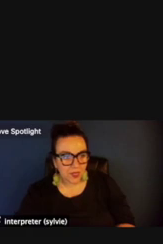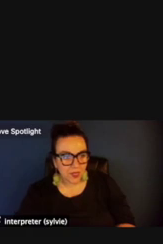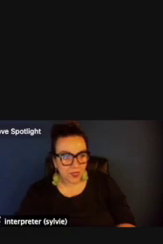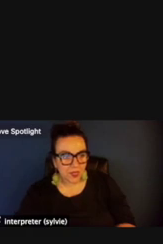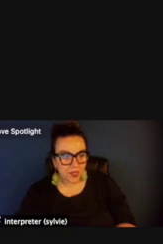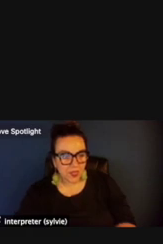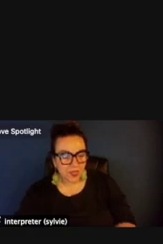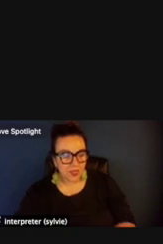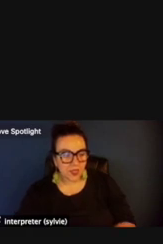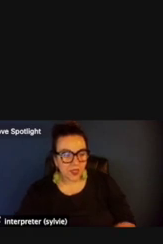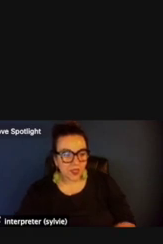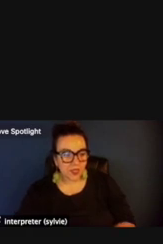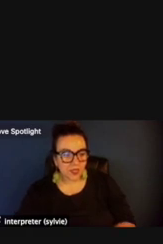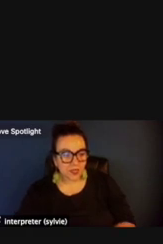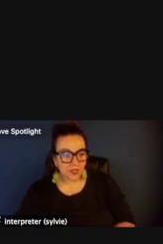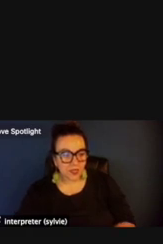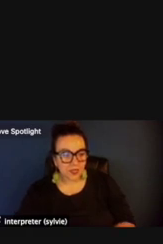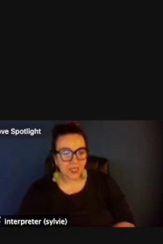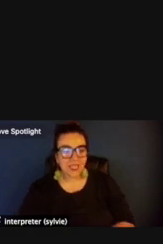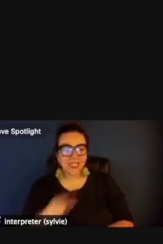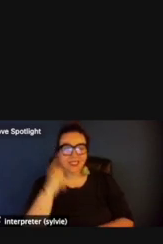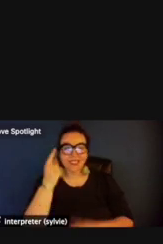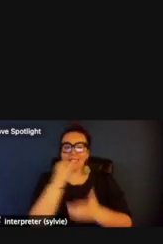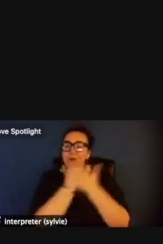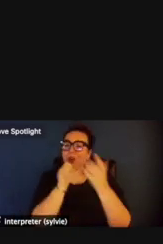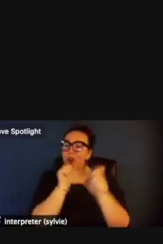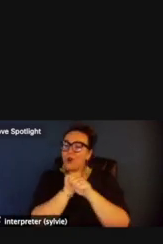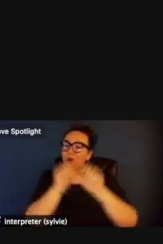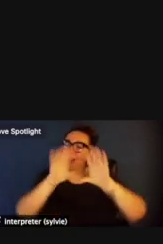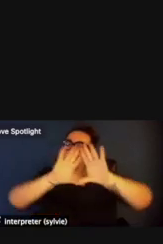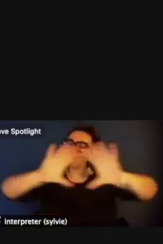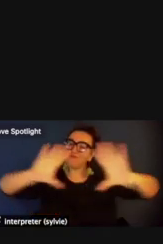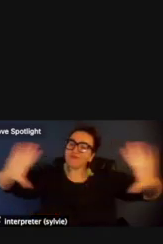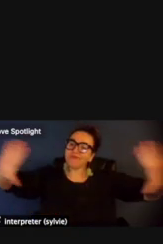And then this is just a woman with her baby at one of the markets.